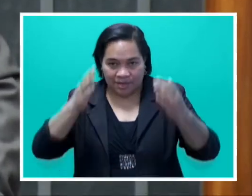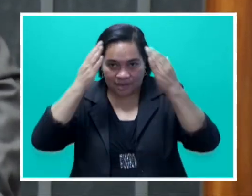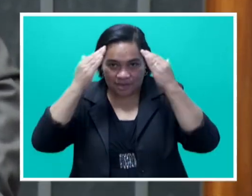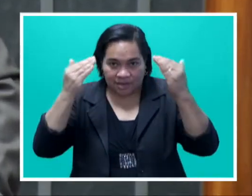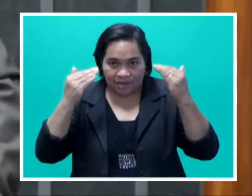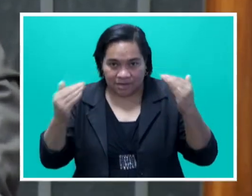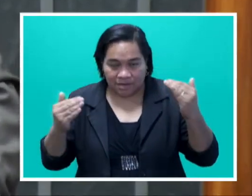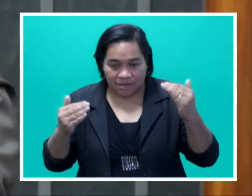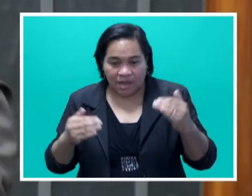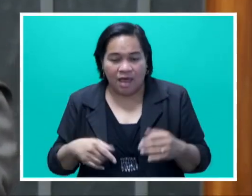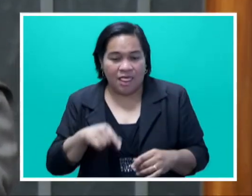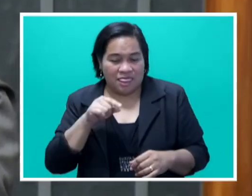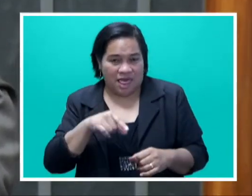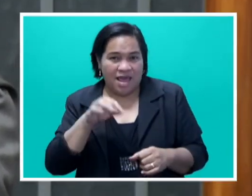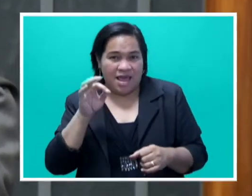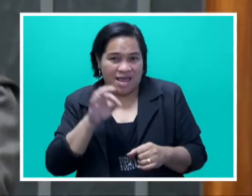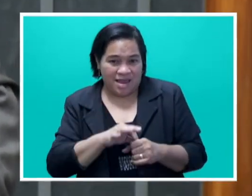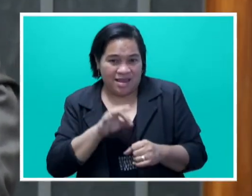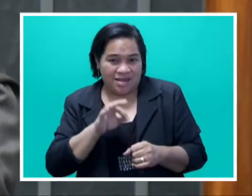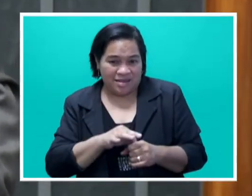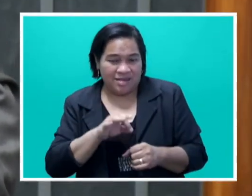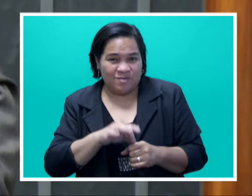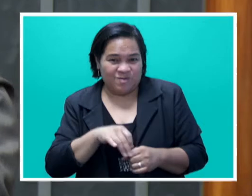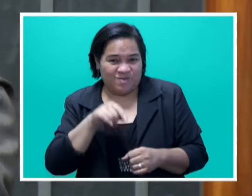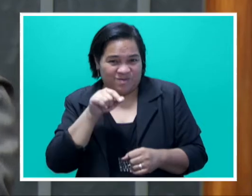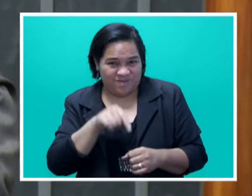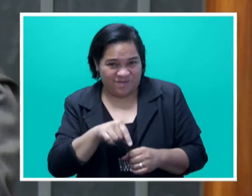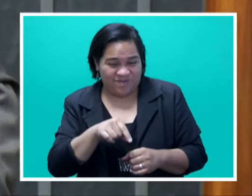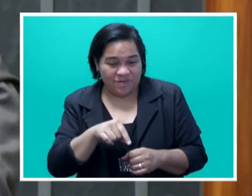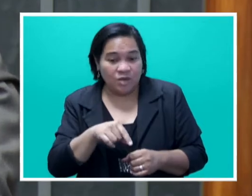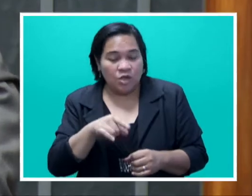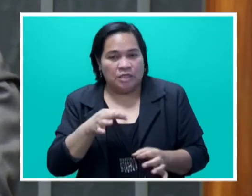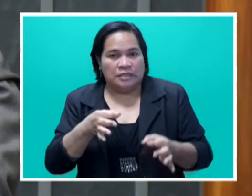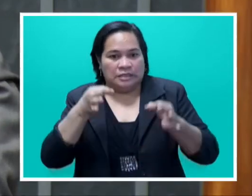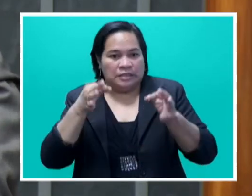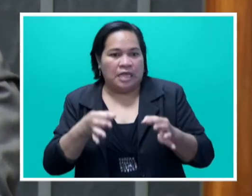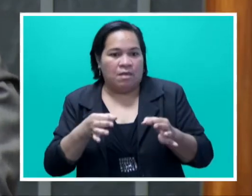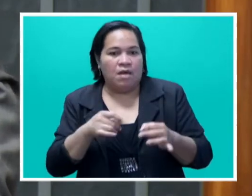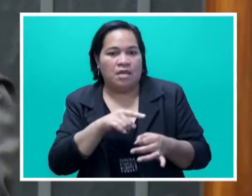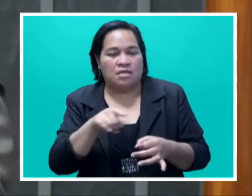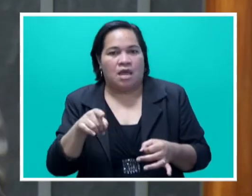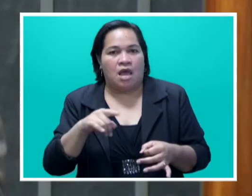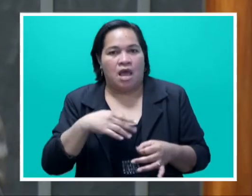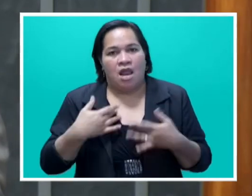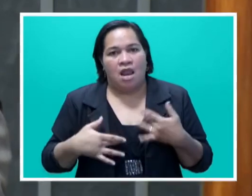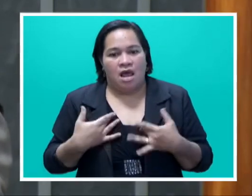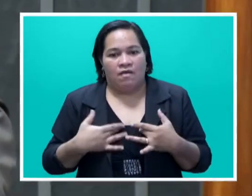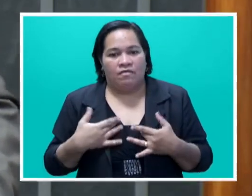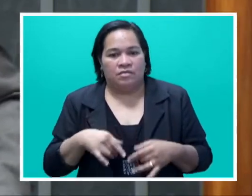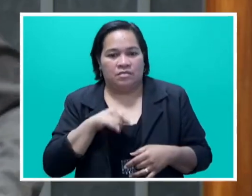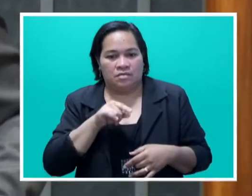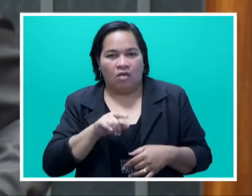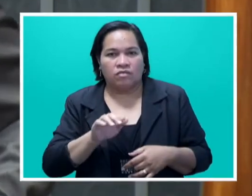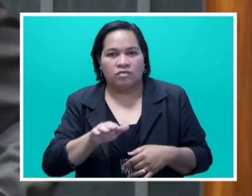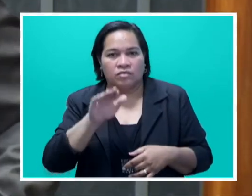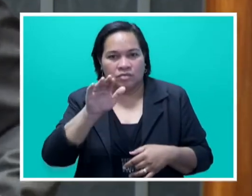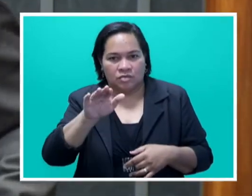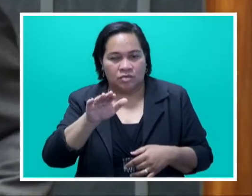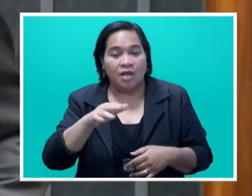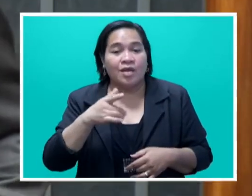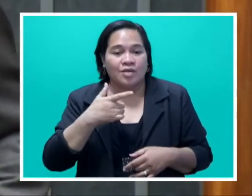elections determine the daily lives of ordinary citizens, and this knowledge is what drives to work as